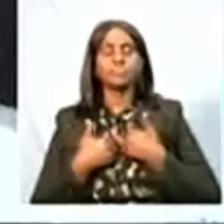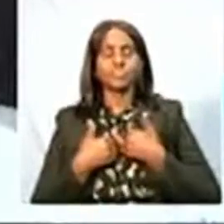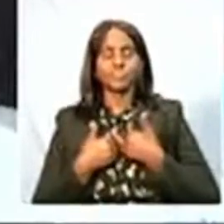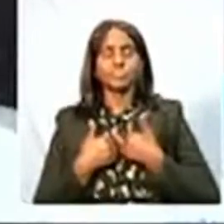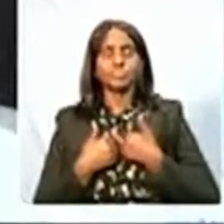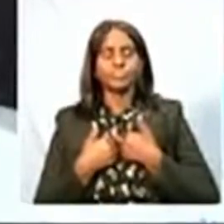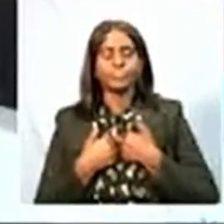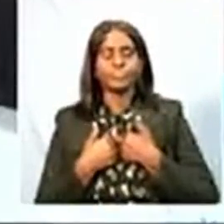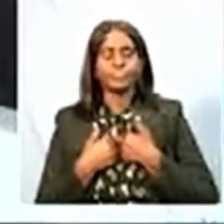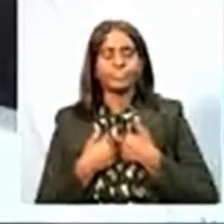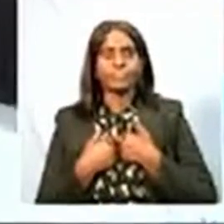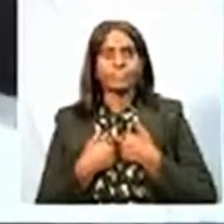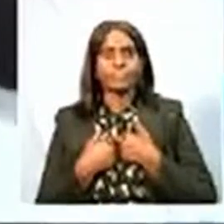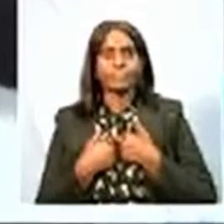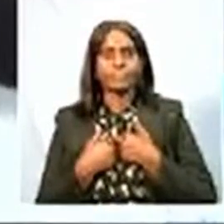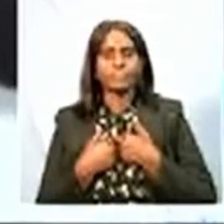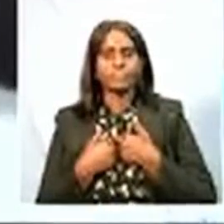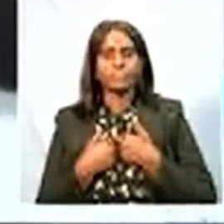Yes,